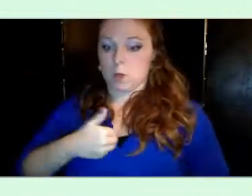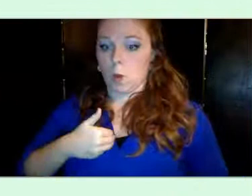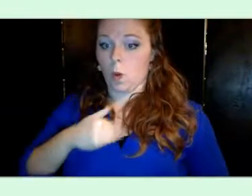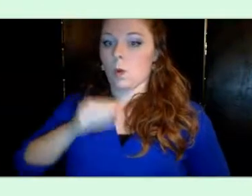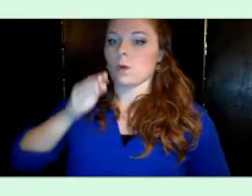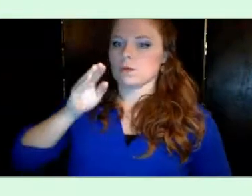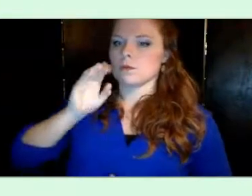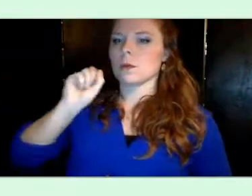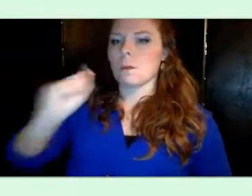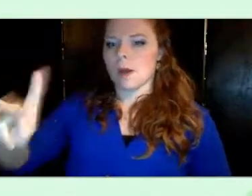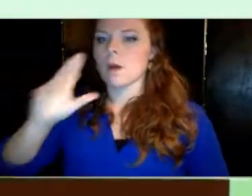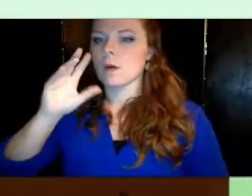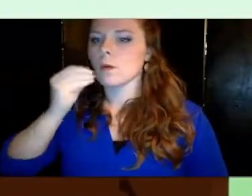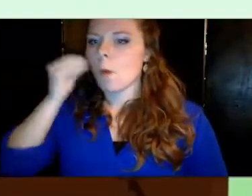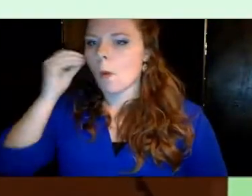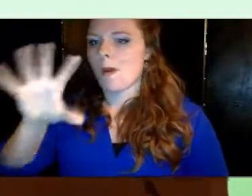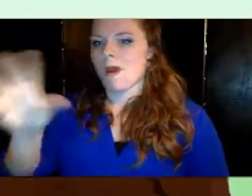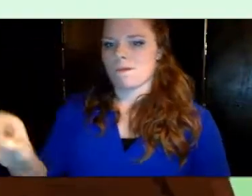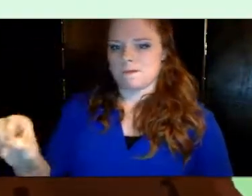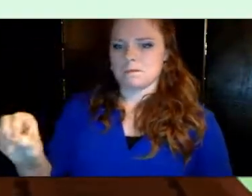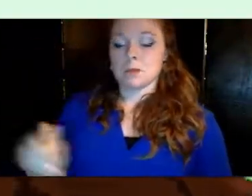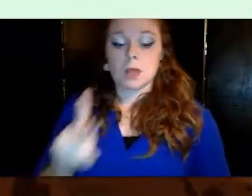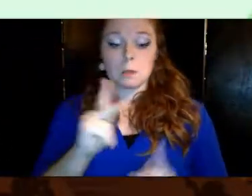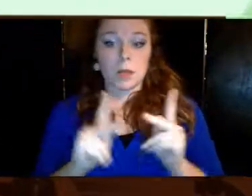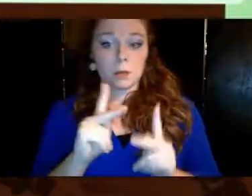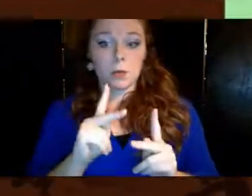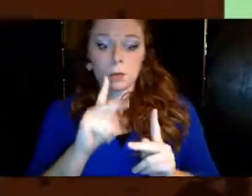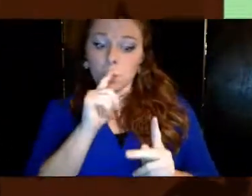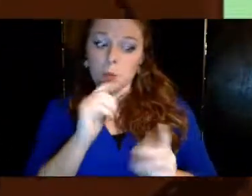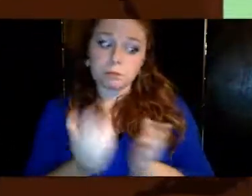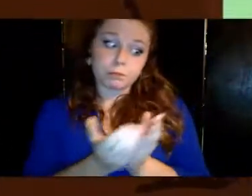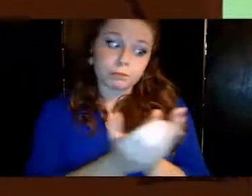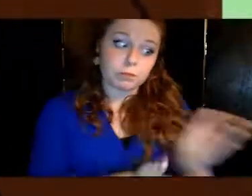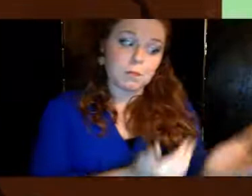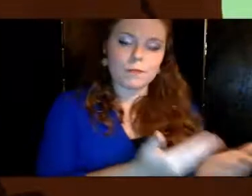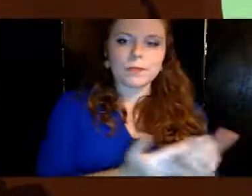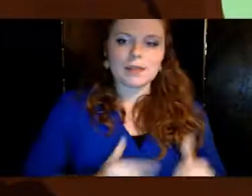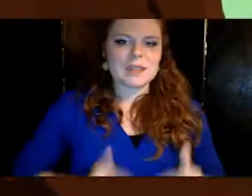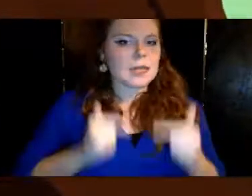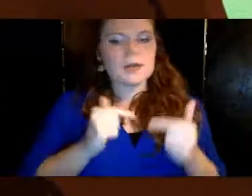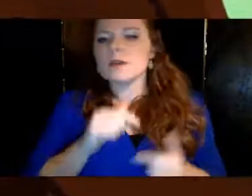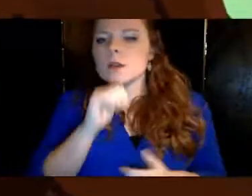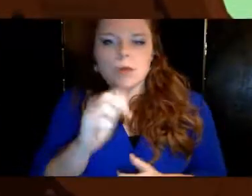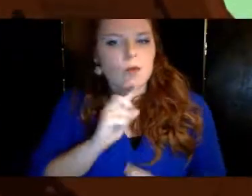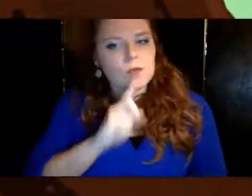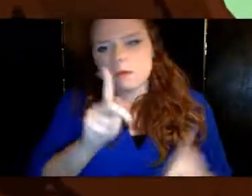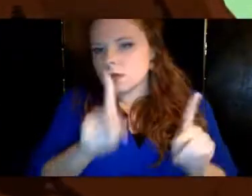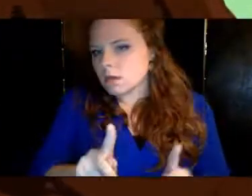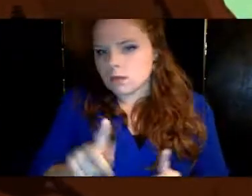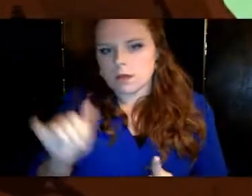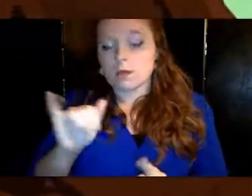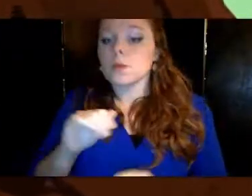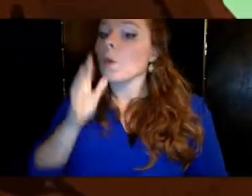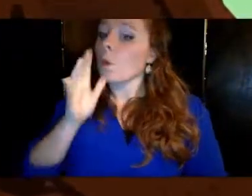return home. Those who survived were completely dehumanized, treated as mere cargo. Women and children were kept